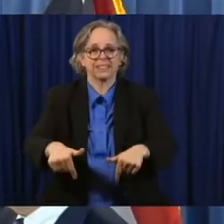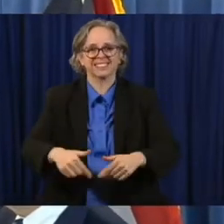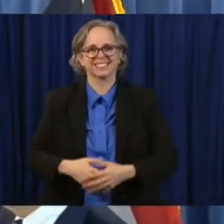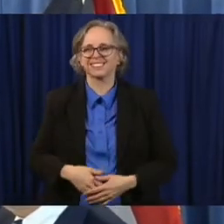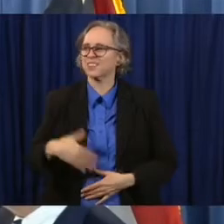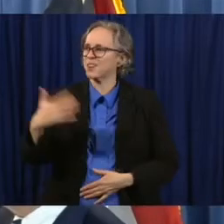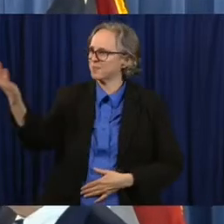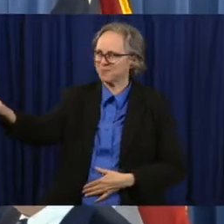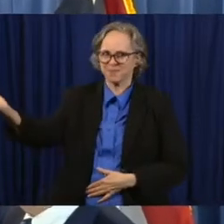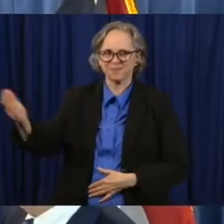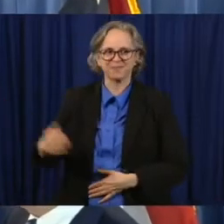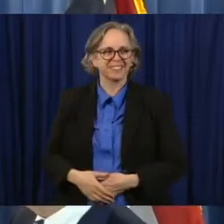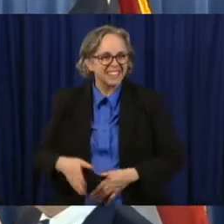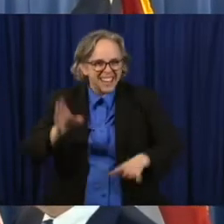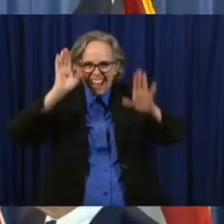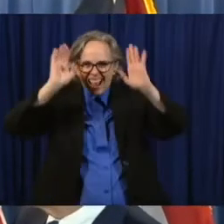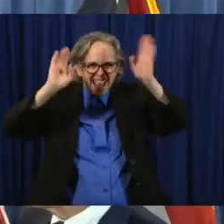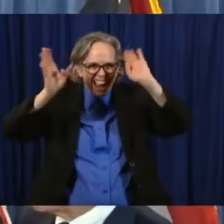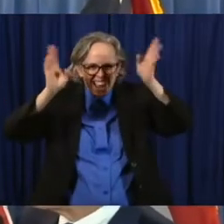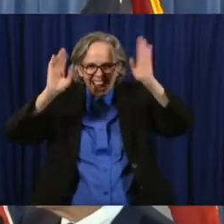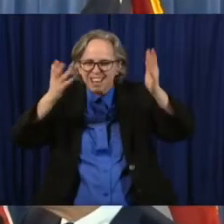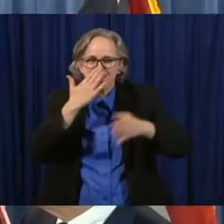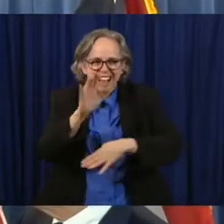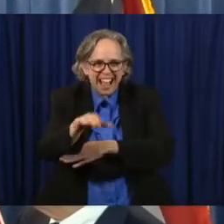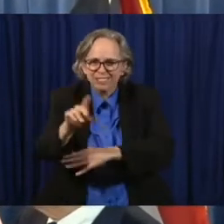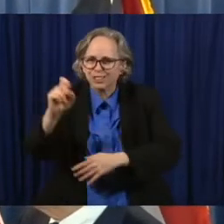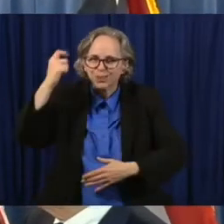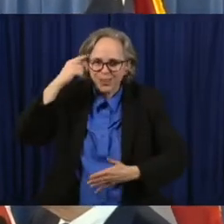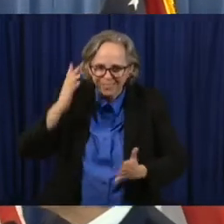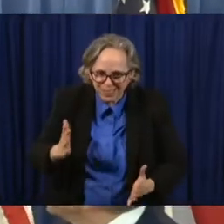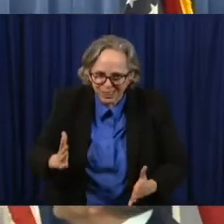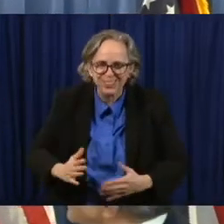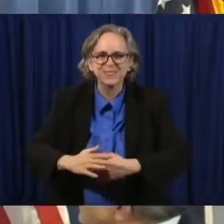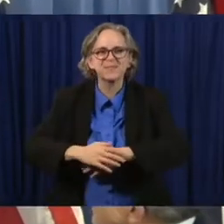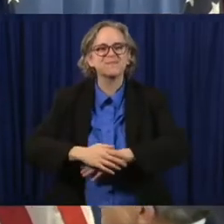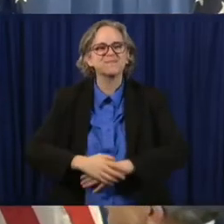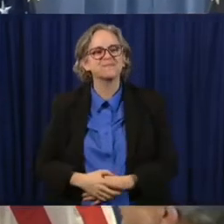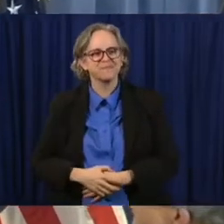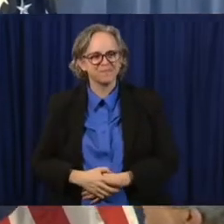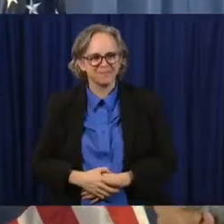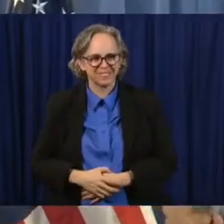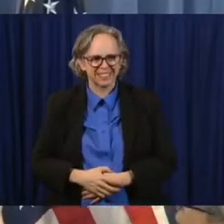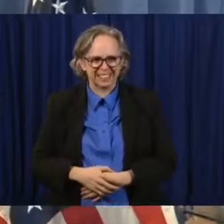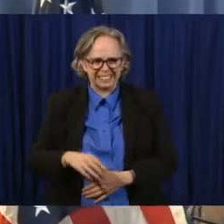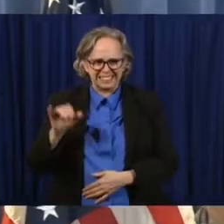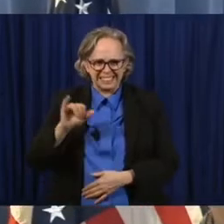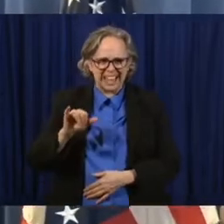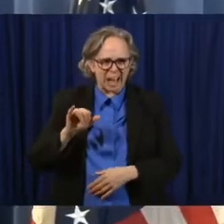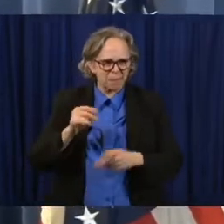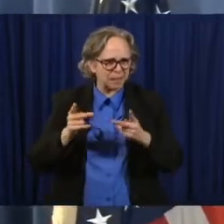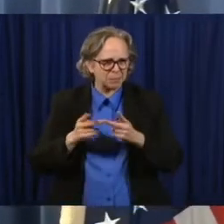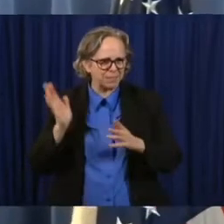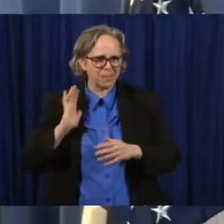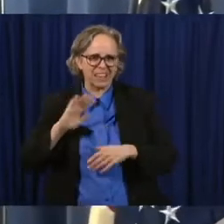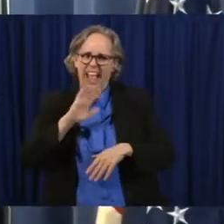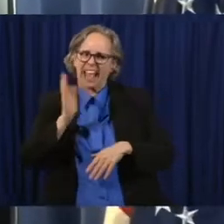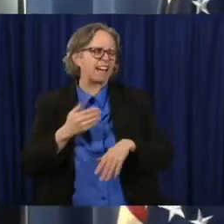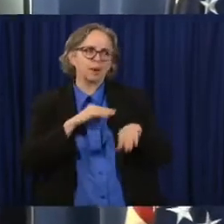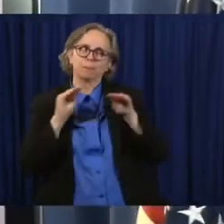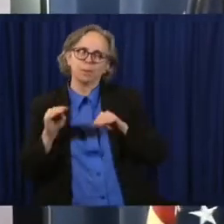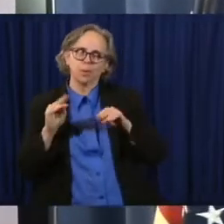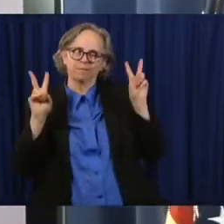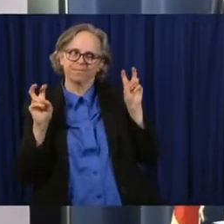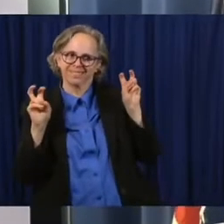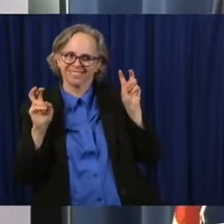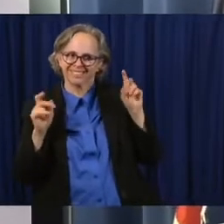Hi, good afternoon, Governor. Place that you were the last time. Yeah, I never move. Painting behind you. It's got